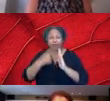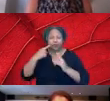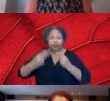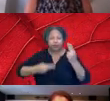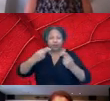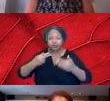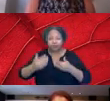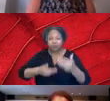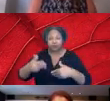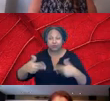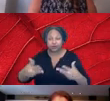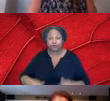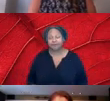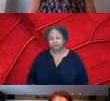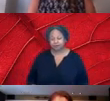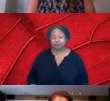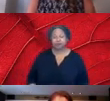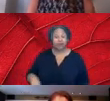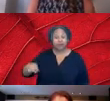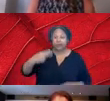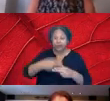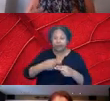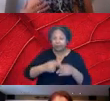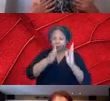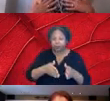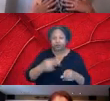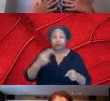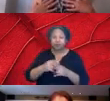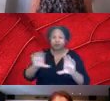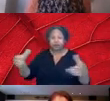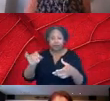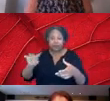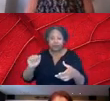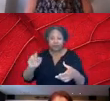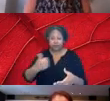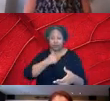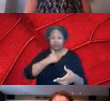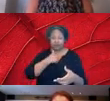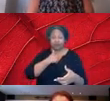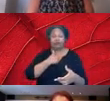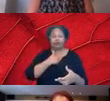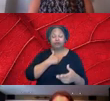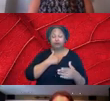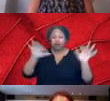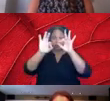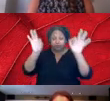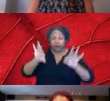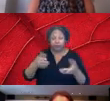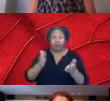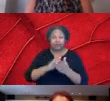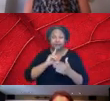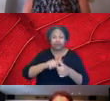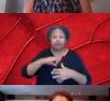answer, well, along with the name of the individual or the collective you're nominating, which may be yourself, the form will also ask for a biography